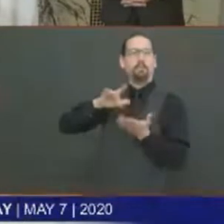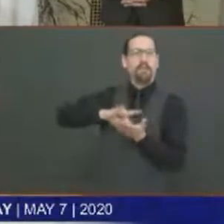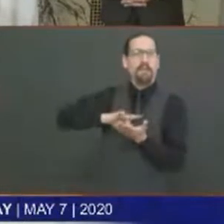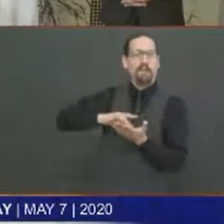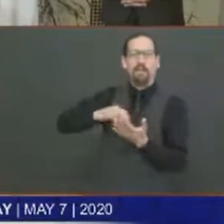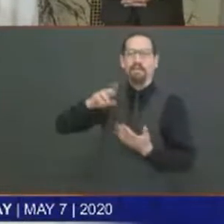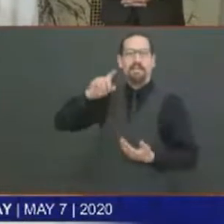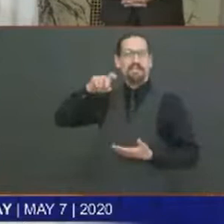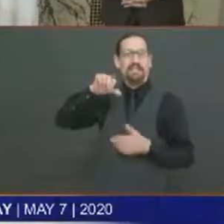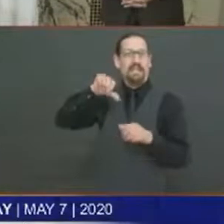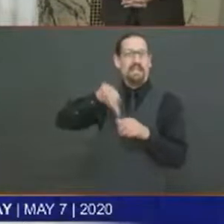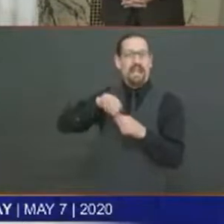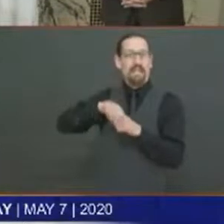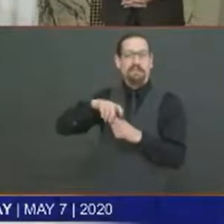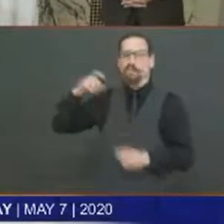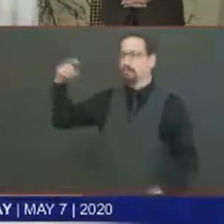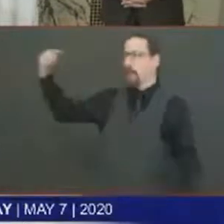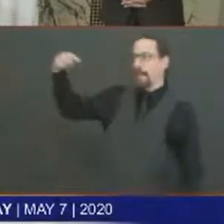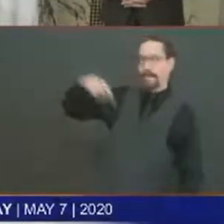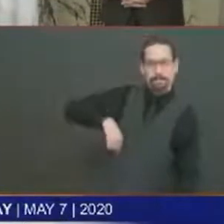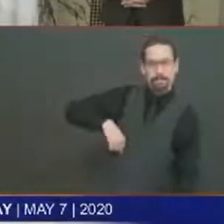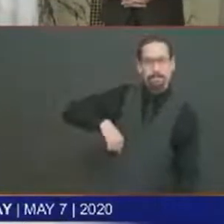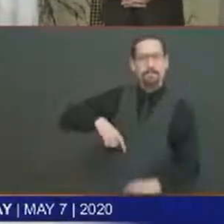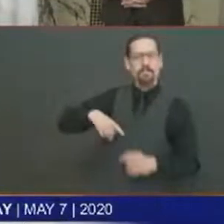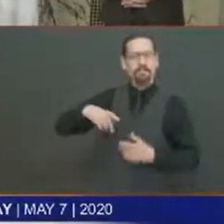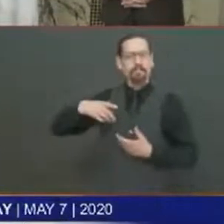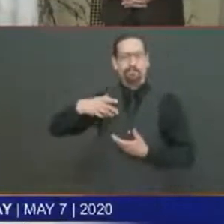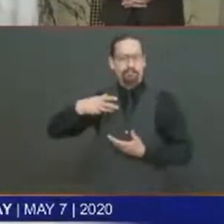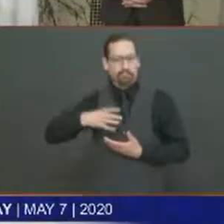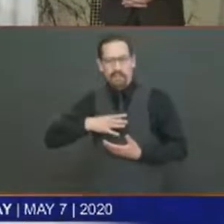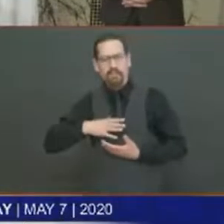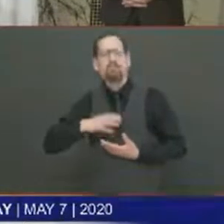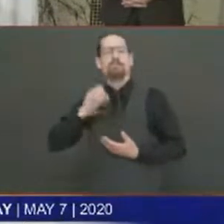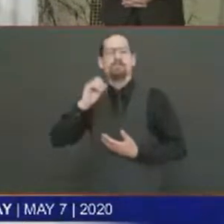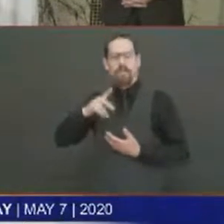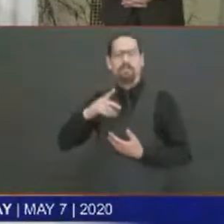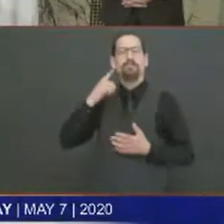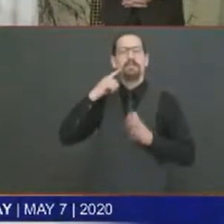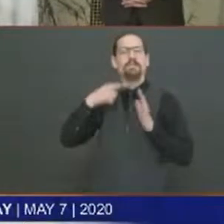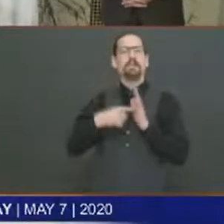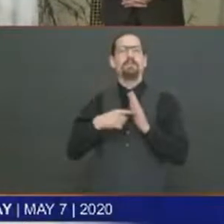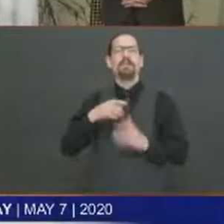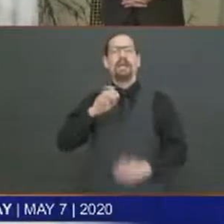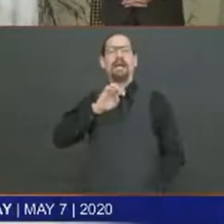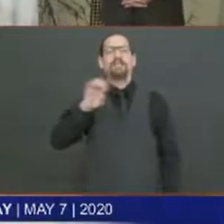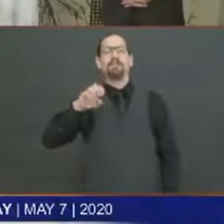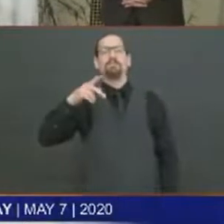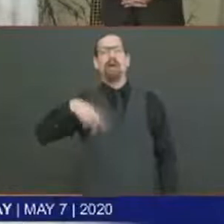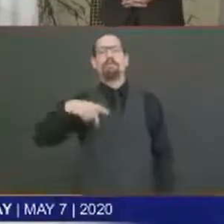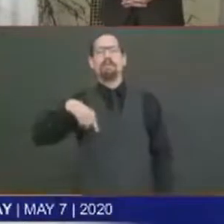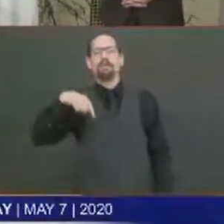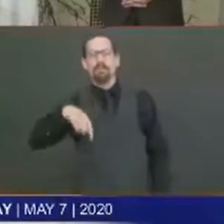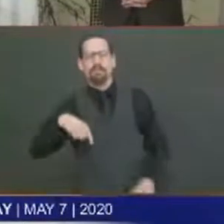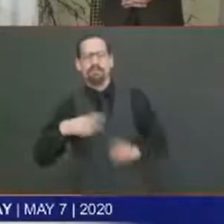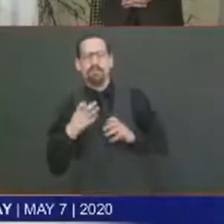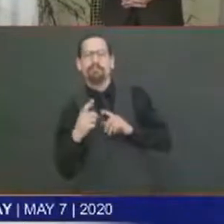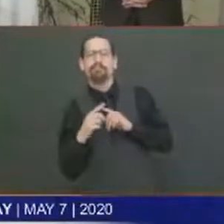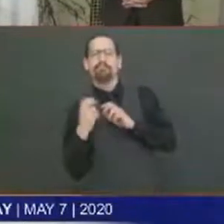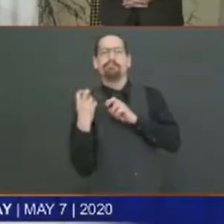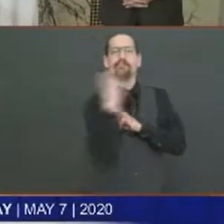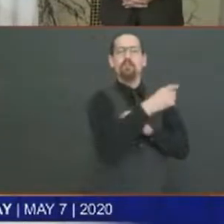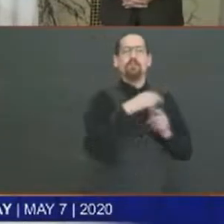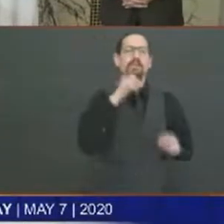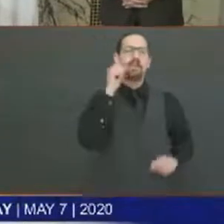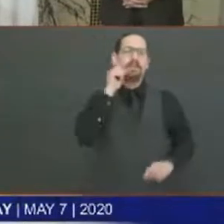confusion. If you live in East Providence and you want to go to Seekonk to go to the doctor or what not, could you